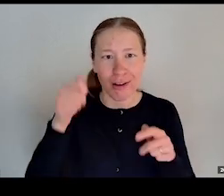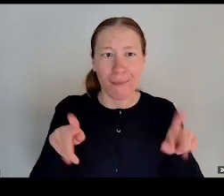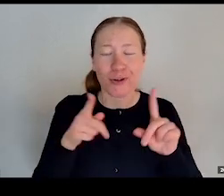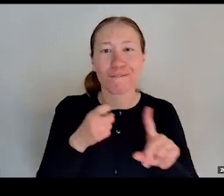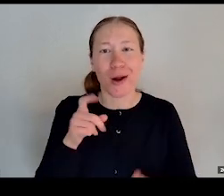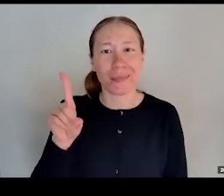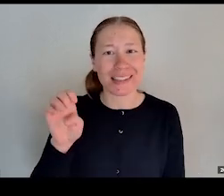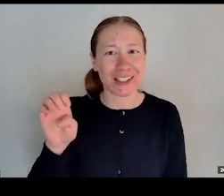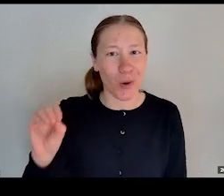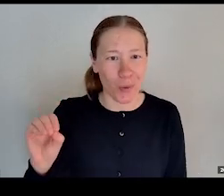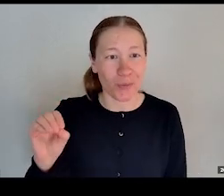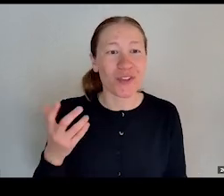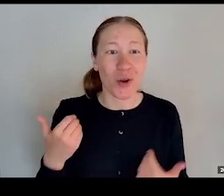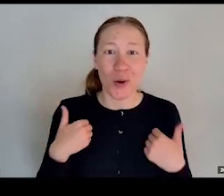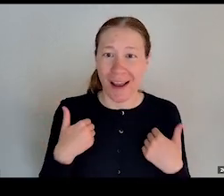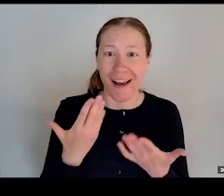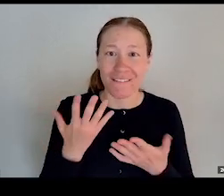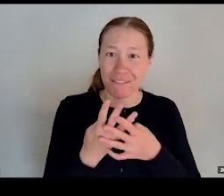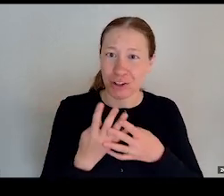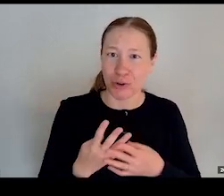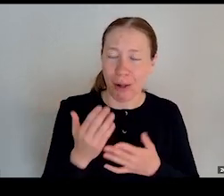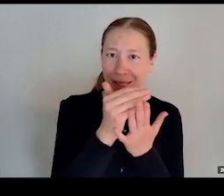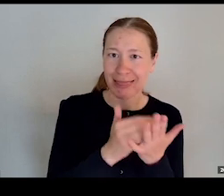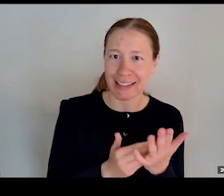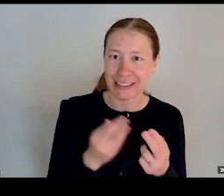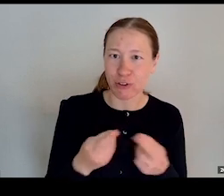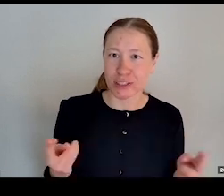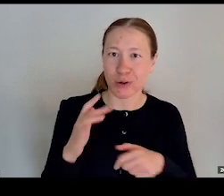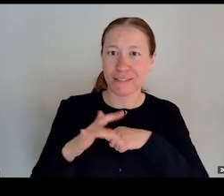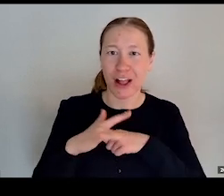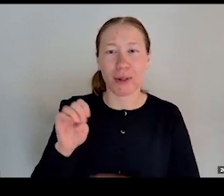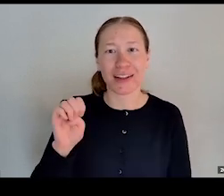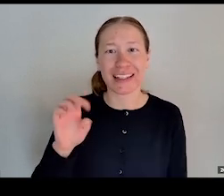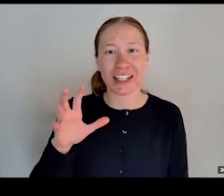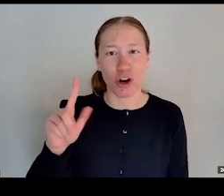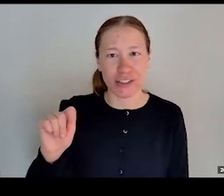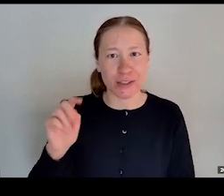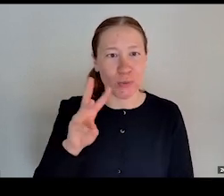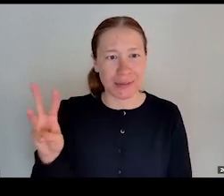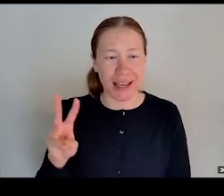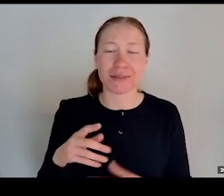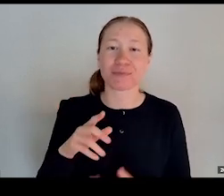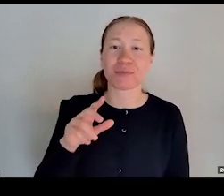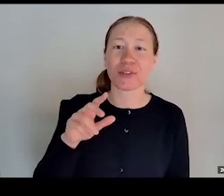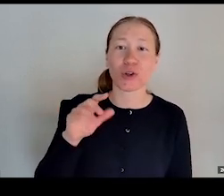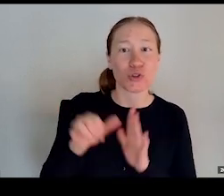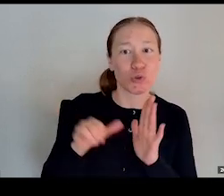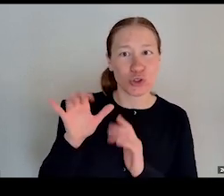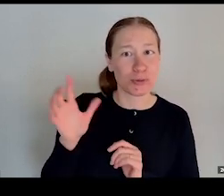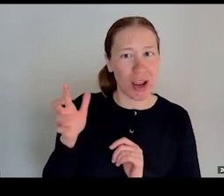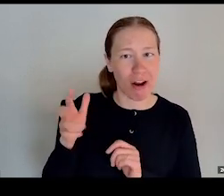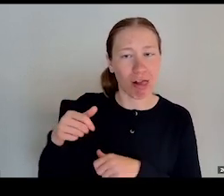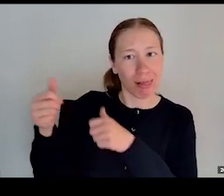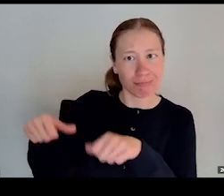Office. So we have a filterable list of resources on the ECRT website, a link to our YouTube channel where our past